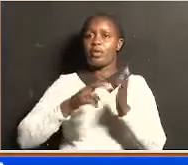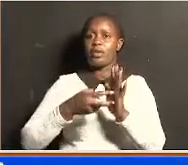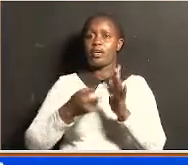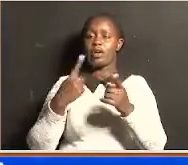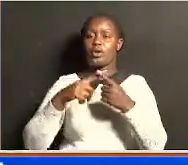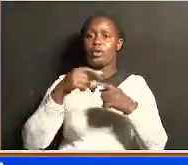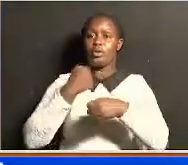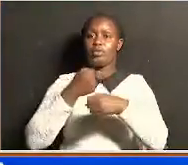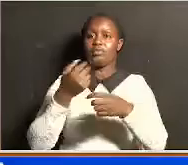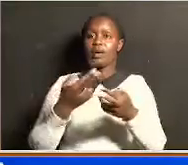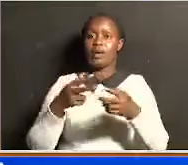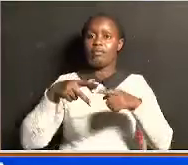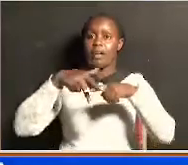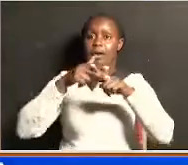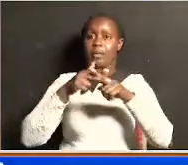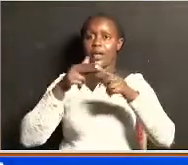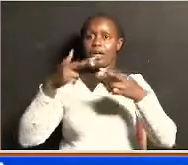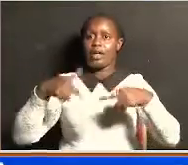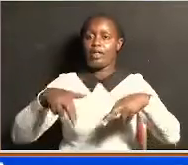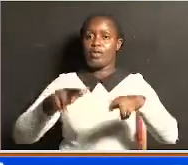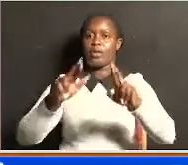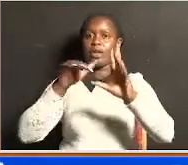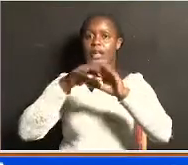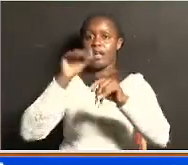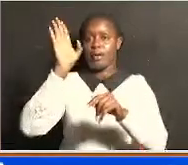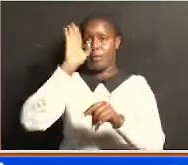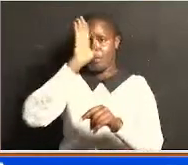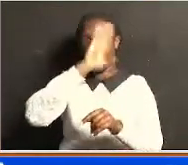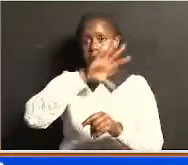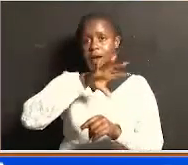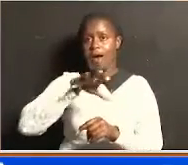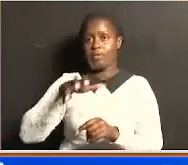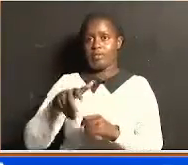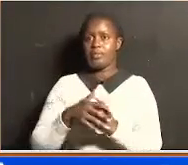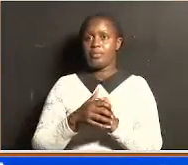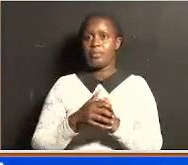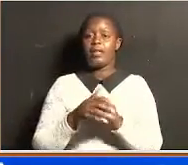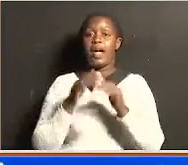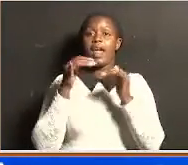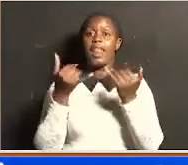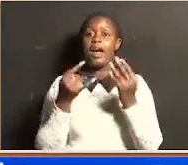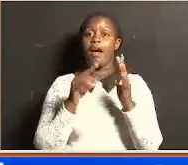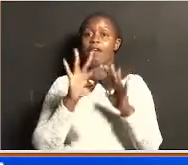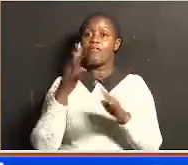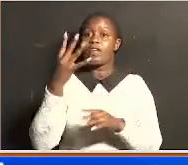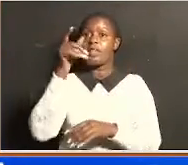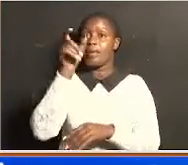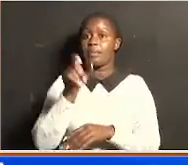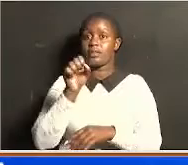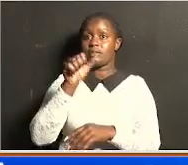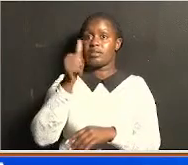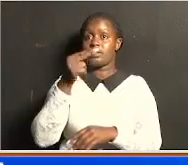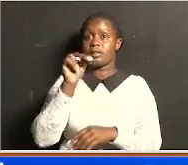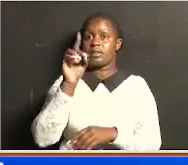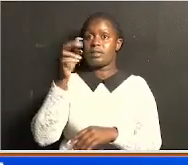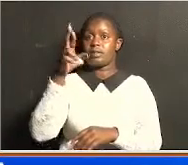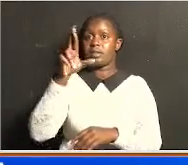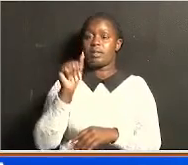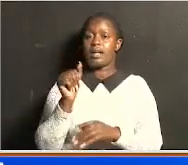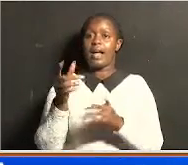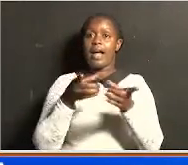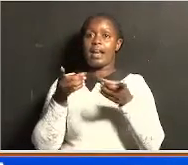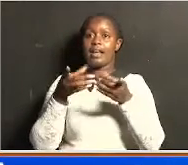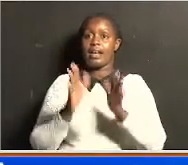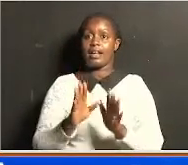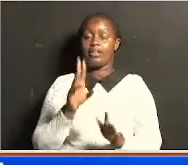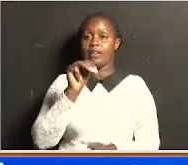Chebosi Wanelopi Kituni Road in Bungoma County. The fourth suspect, Sandra Soita Nasambu, a director of